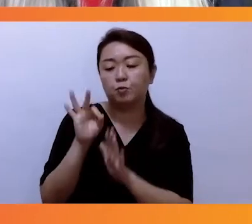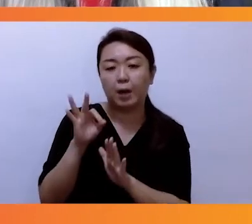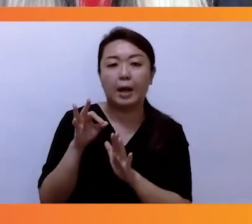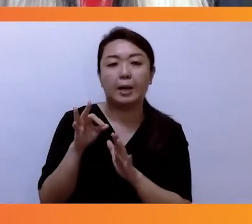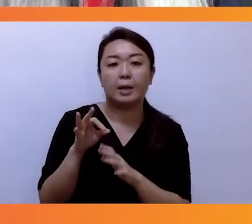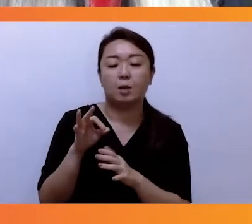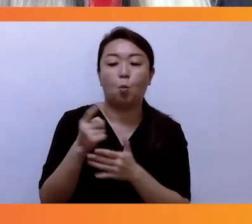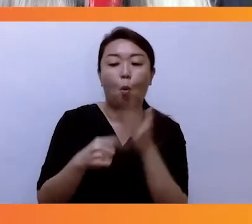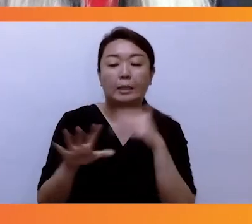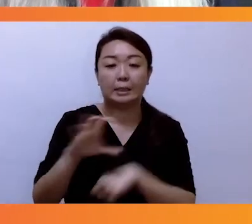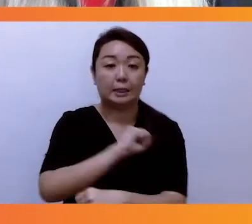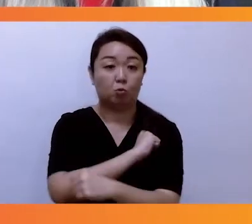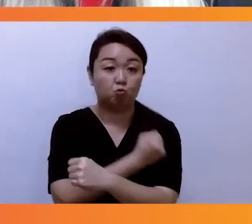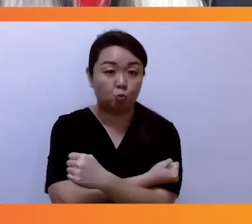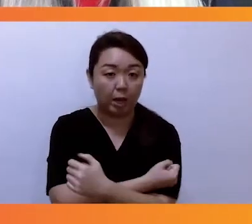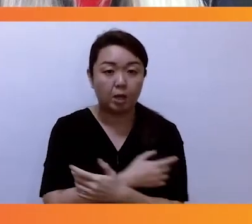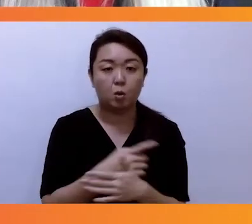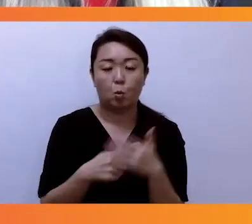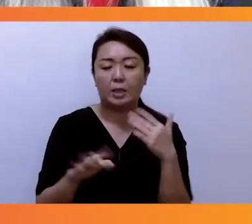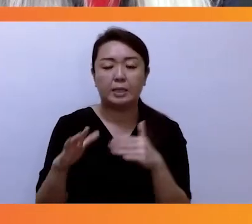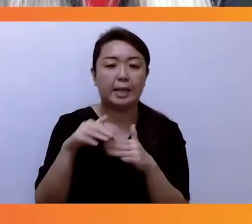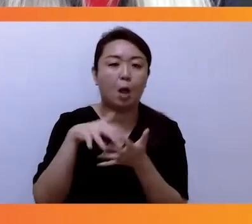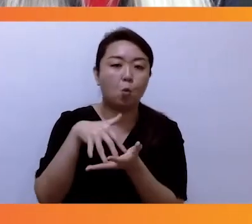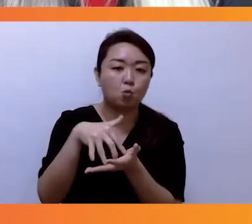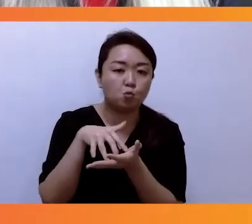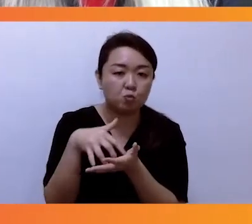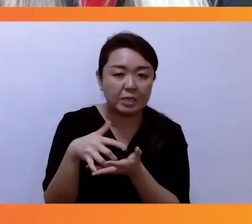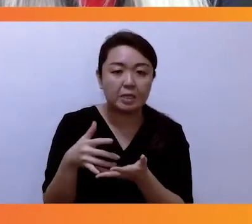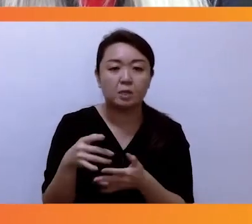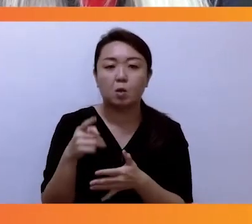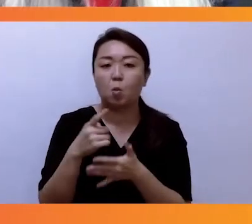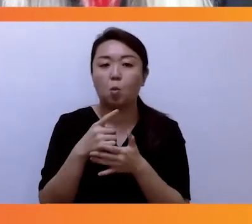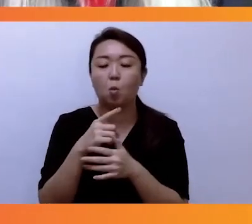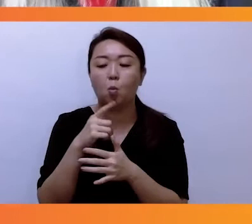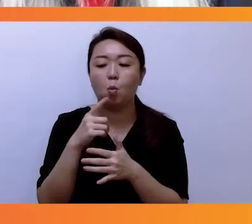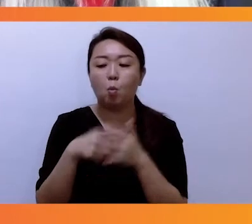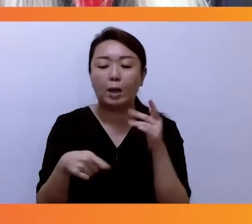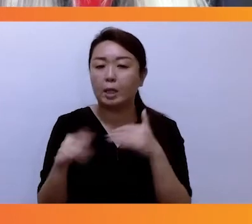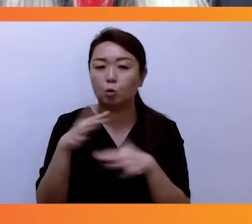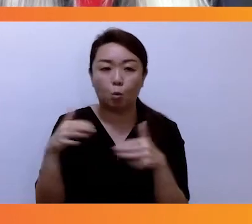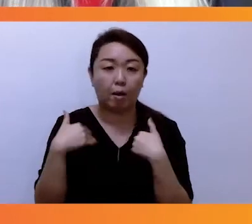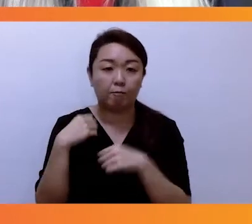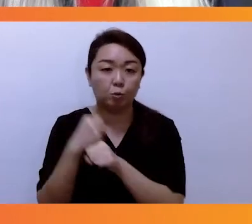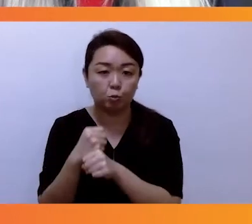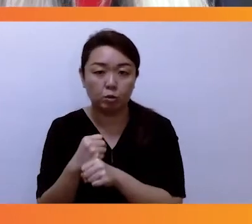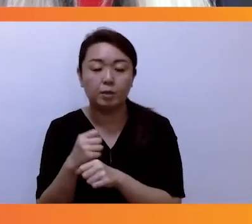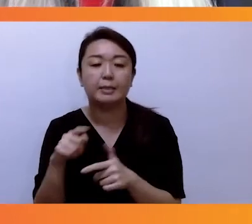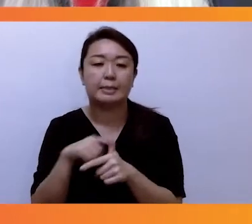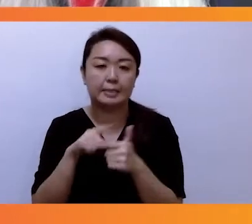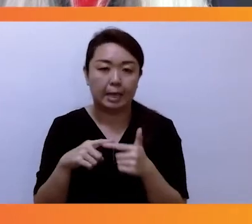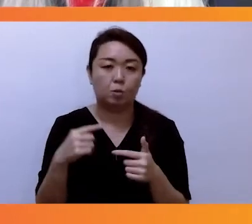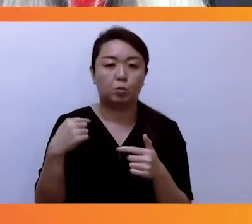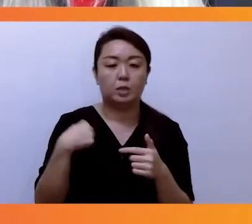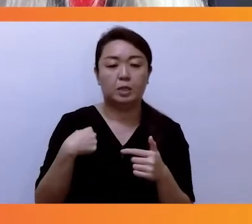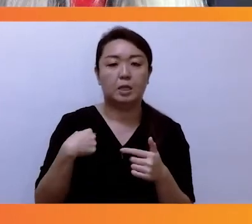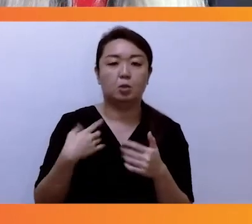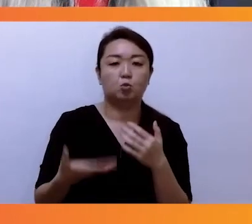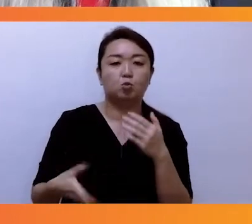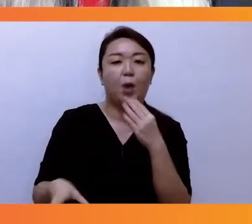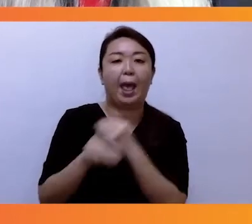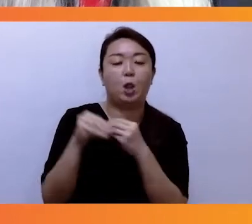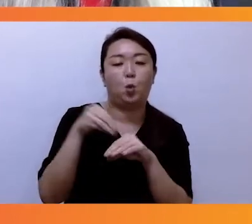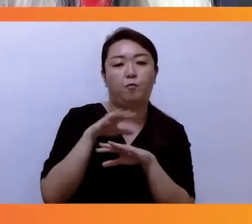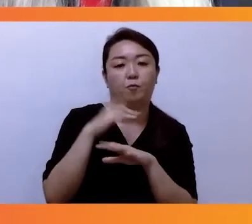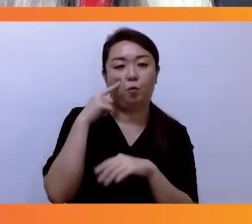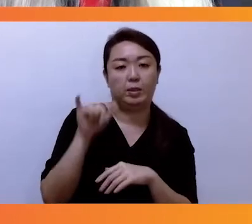to find out what are their strengths and what are their weak links, what don't they have to work with, and then we need to compensate